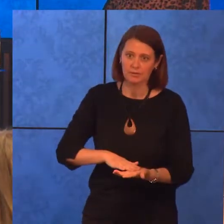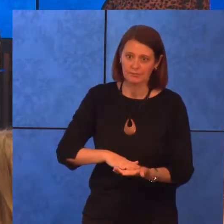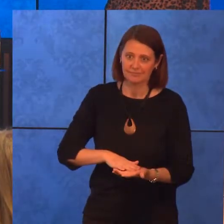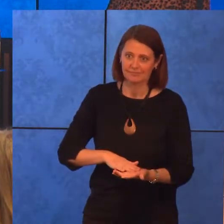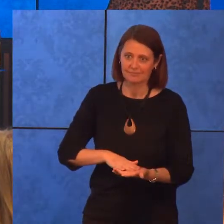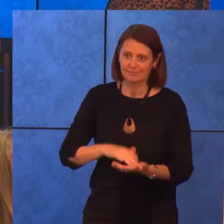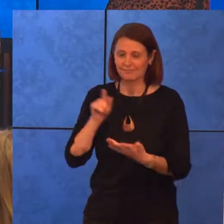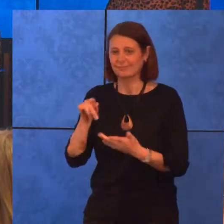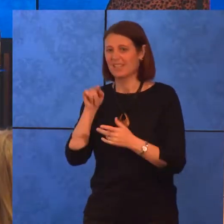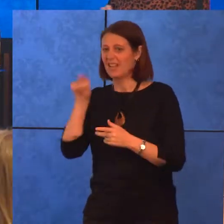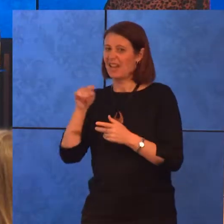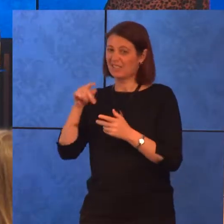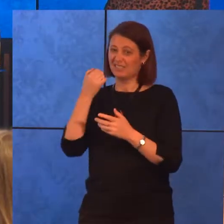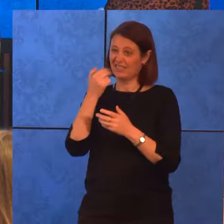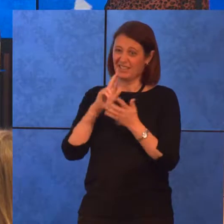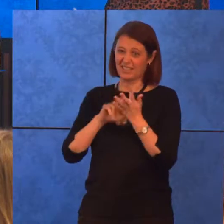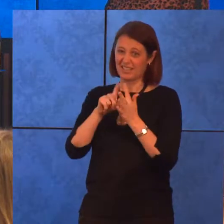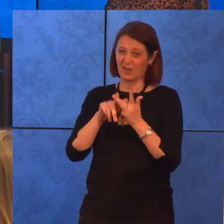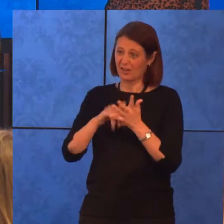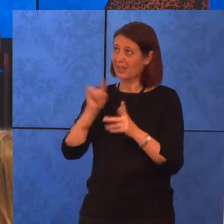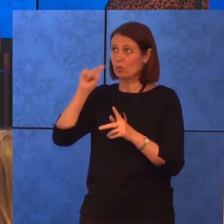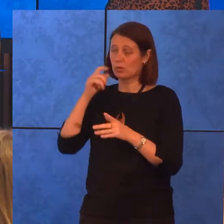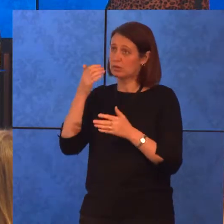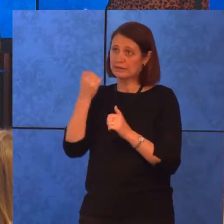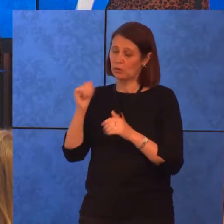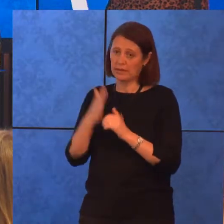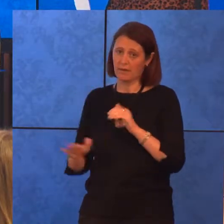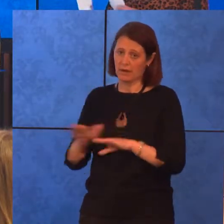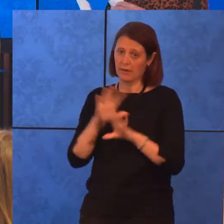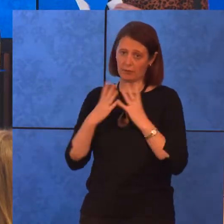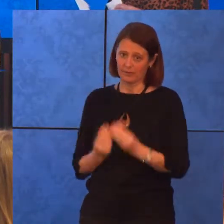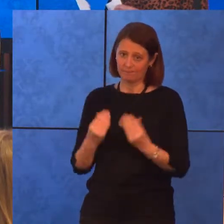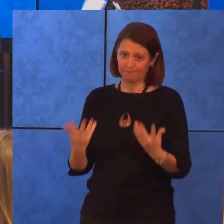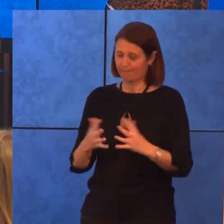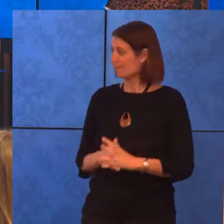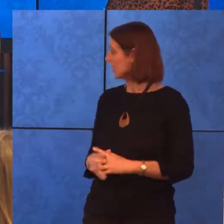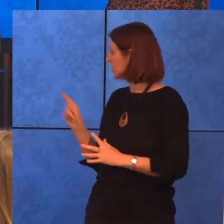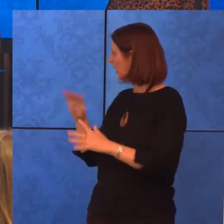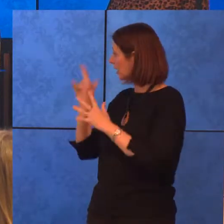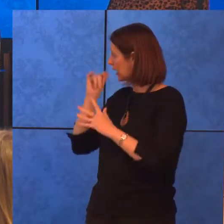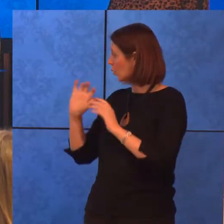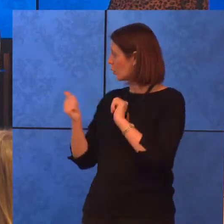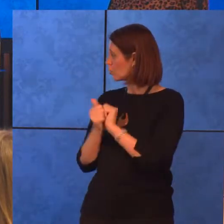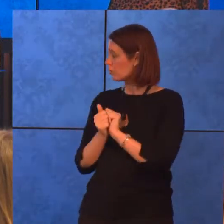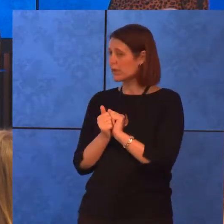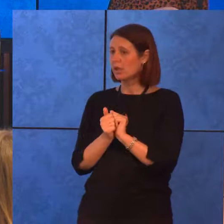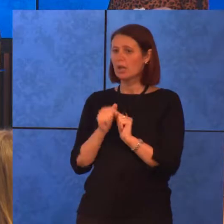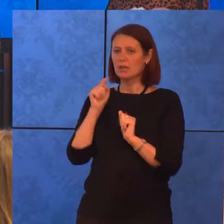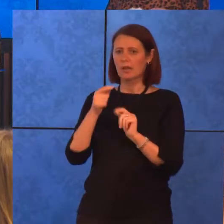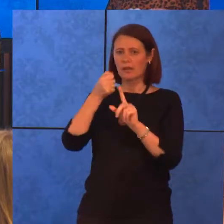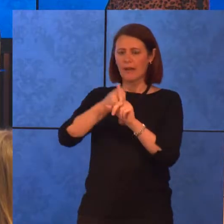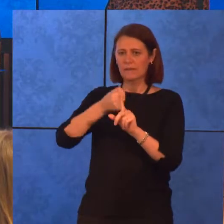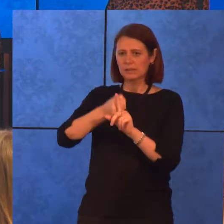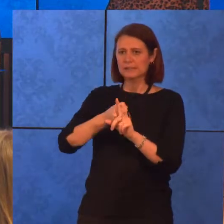on in the NDIS and still never finish all of the work. Graeme, I'll start with you. I think by now we can all agree that